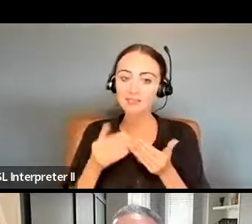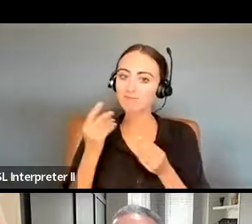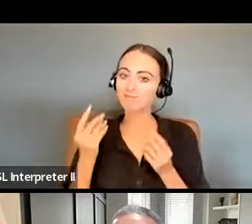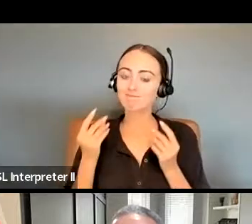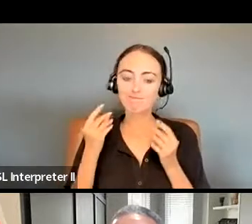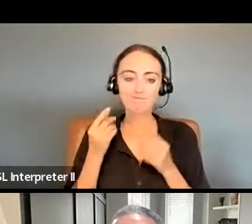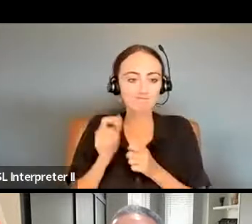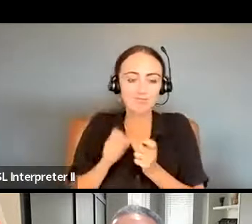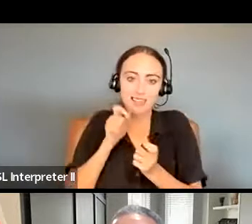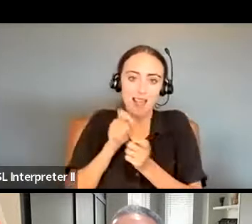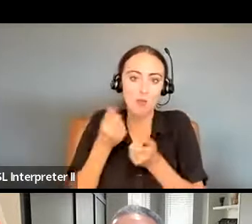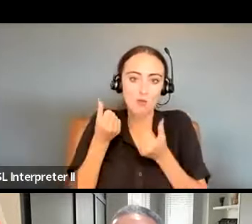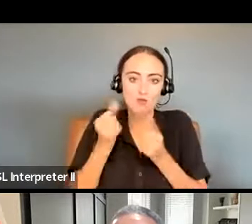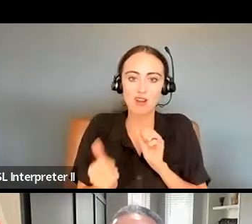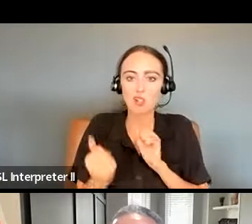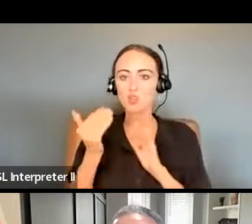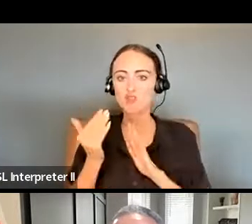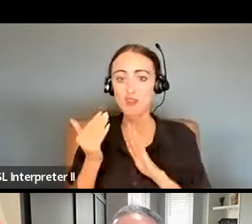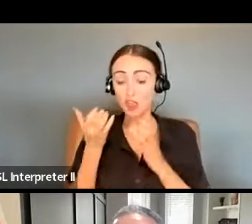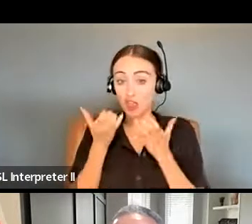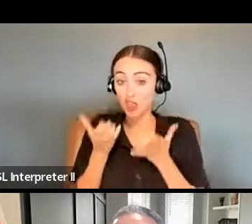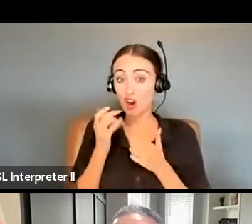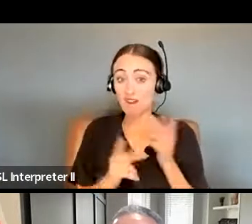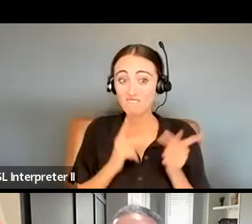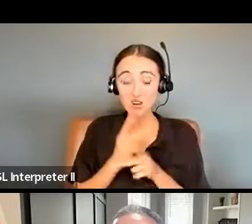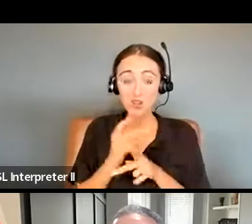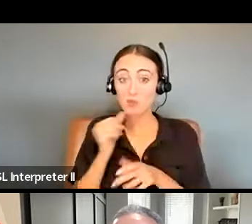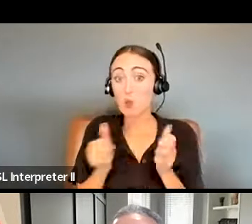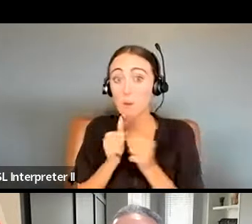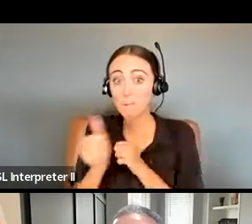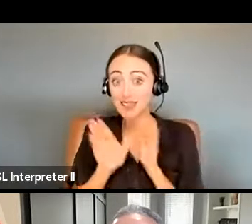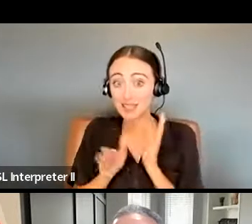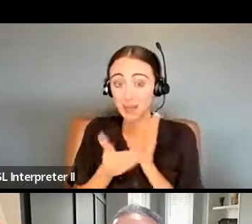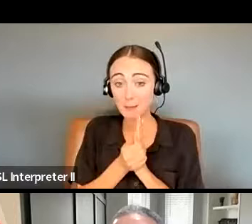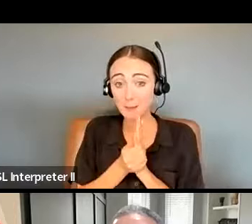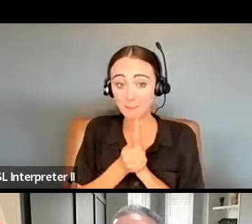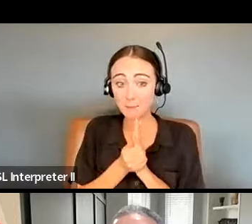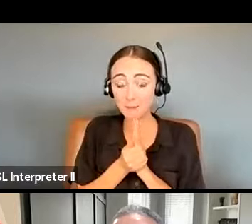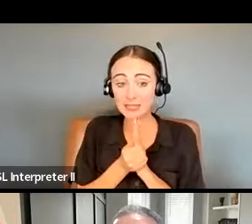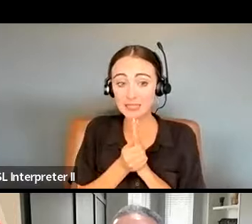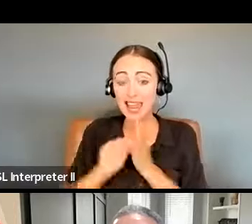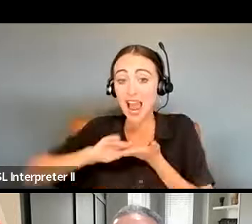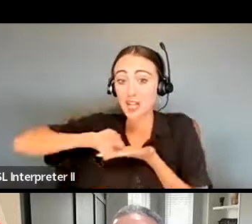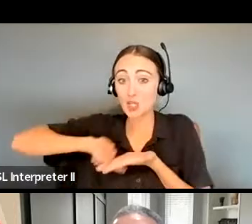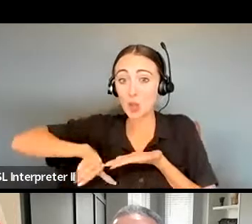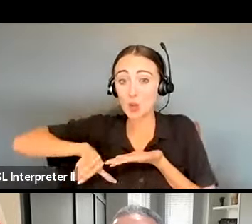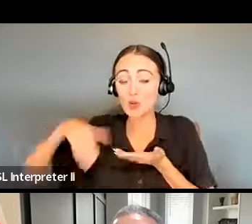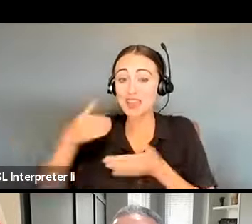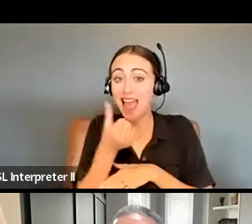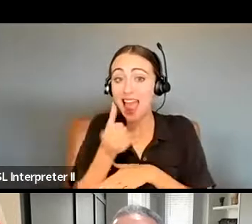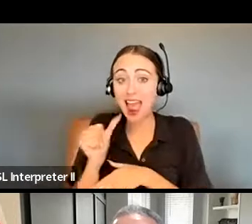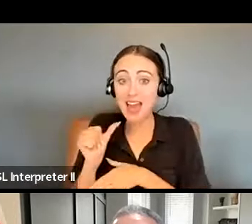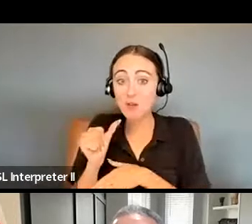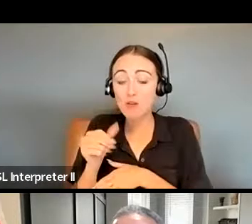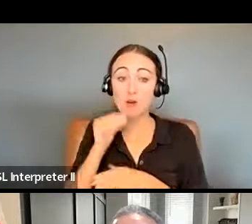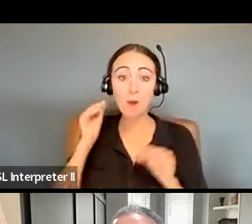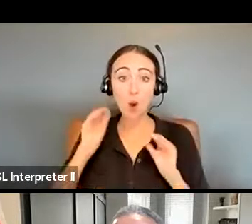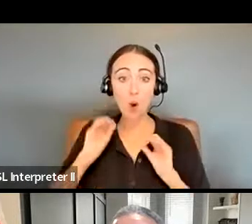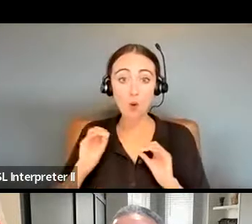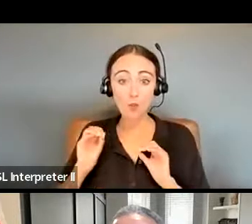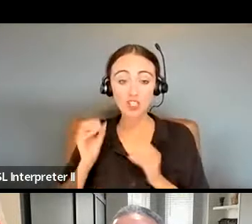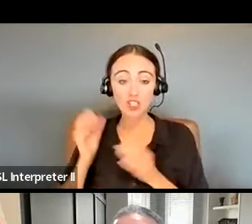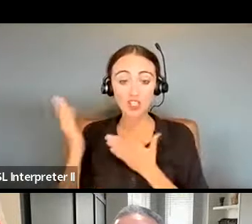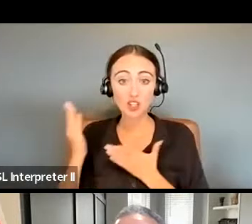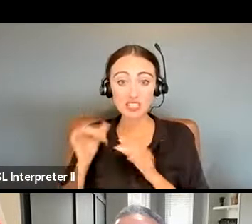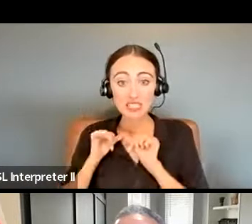what we're trying to address. The current version, if we don't pass these amendments, excludes anyone from our homeless services